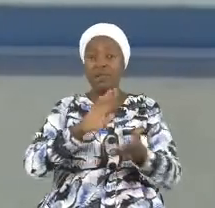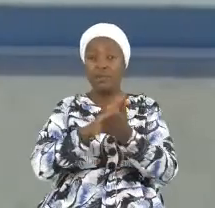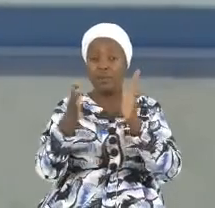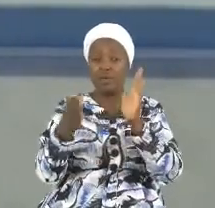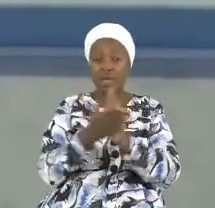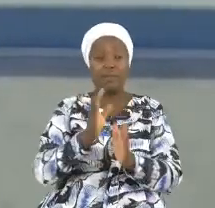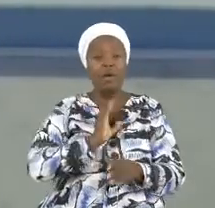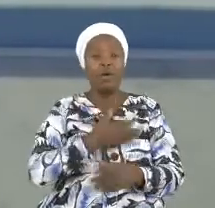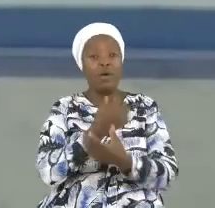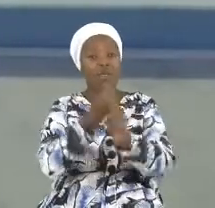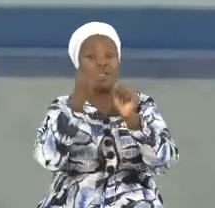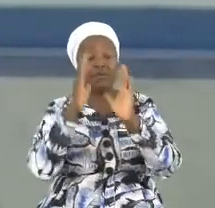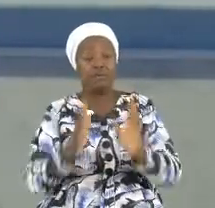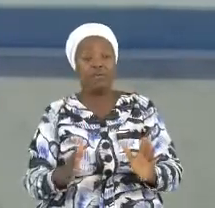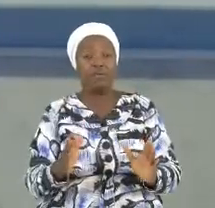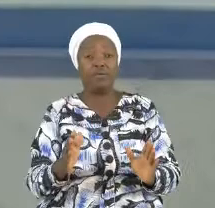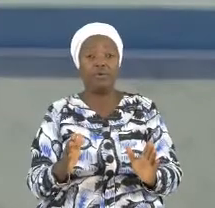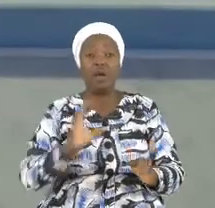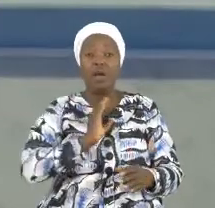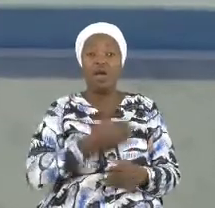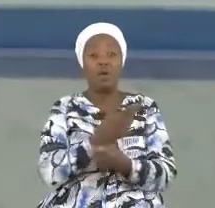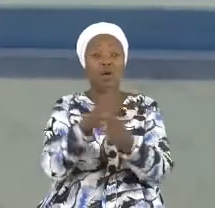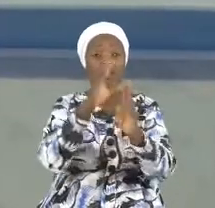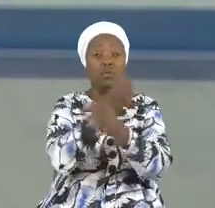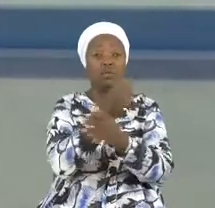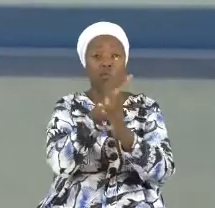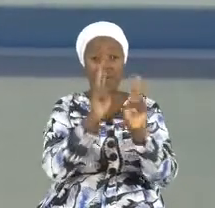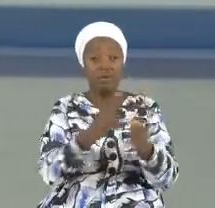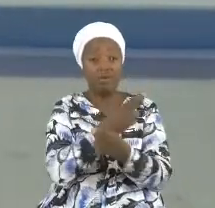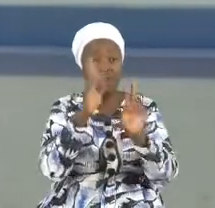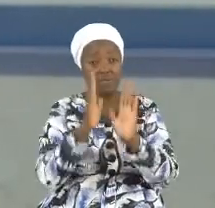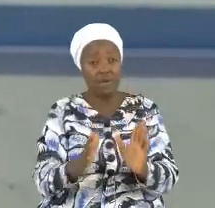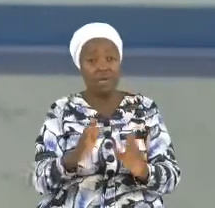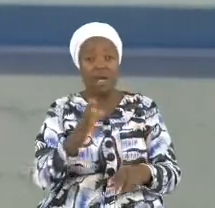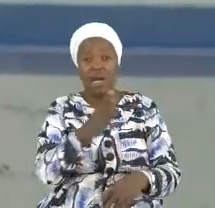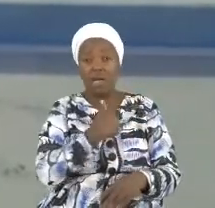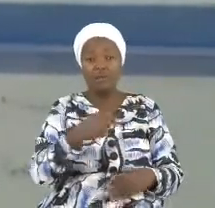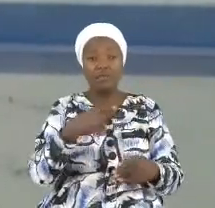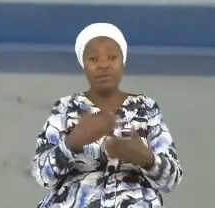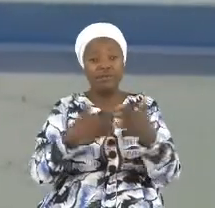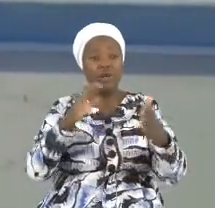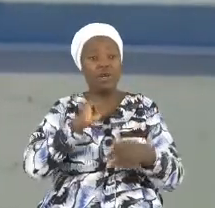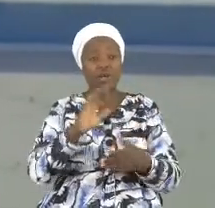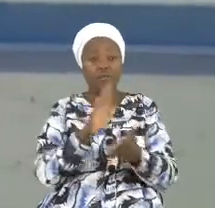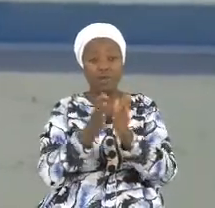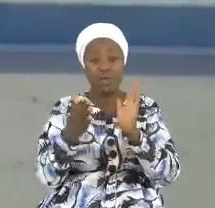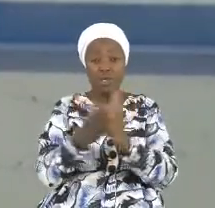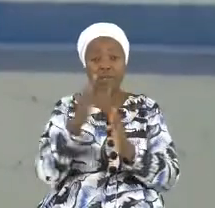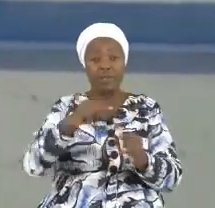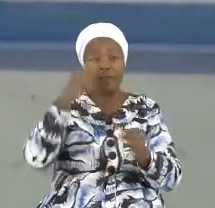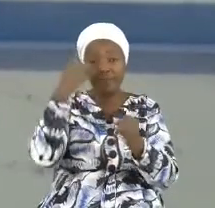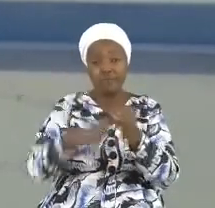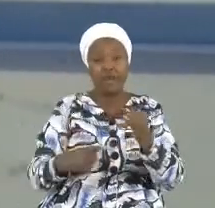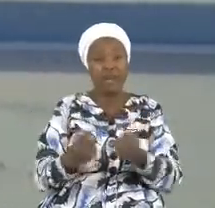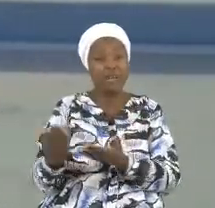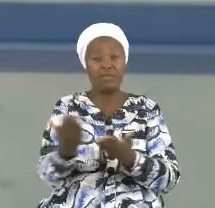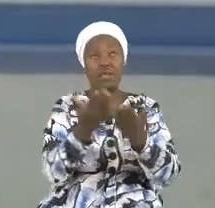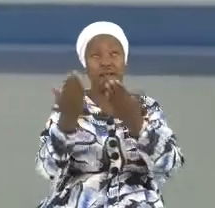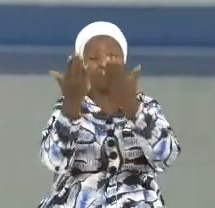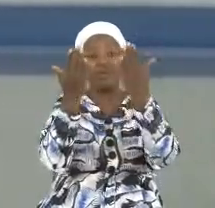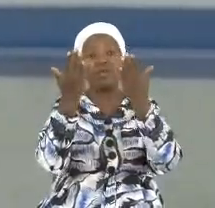Savior, our Redeemer, before he became the final sacrifice,